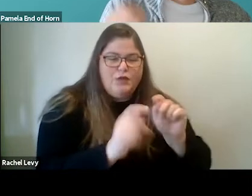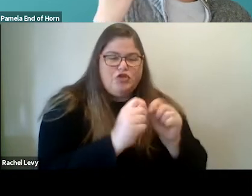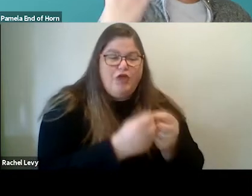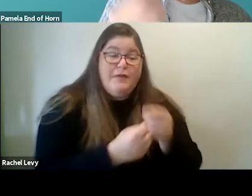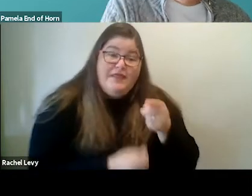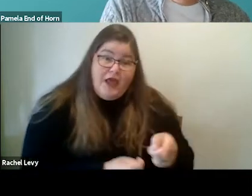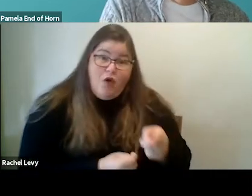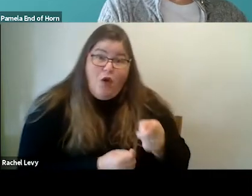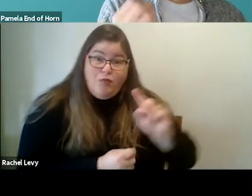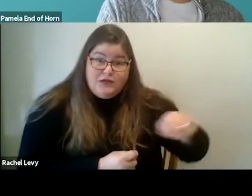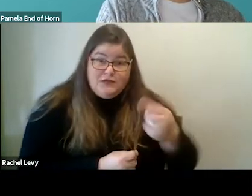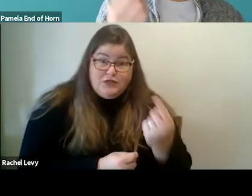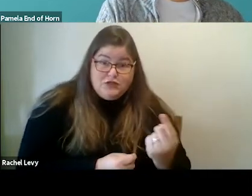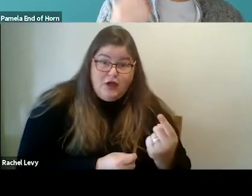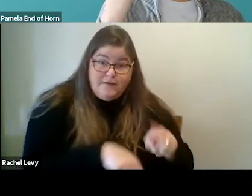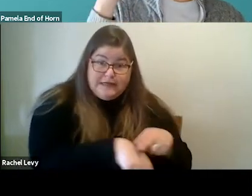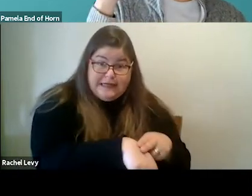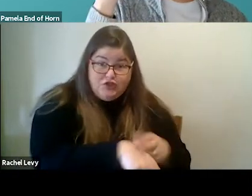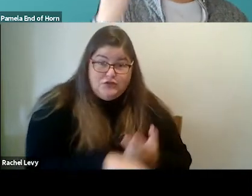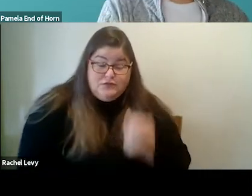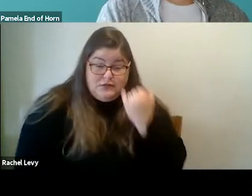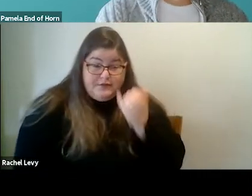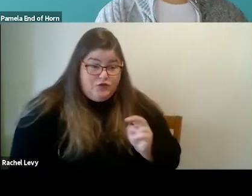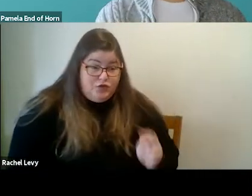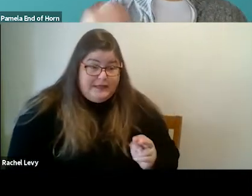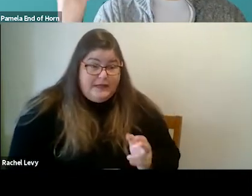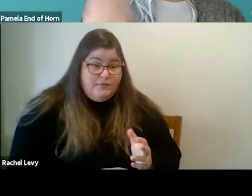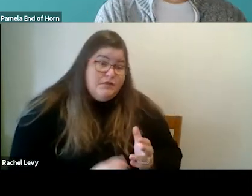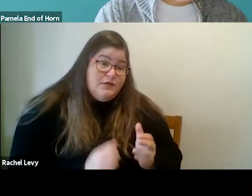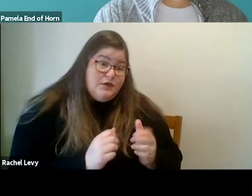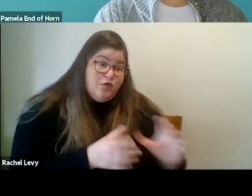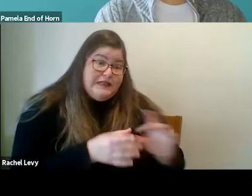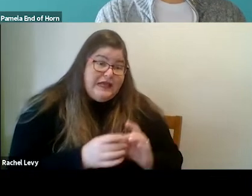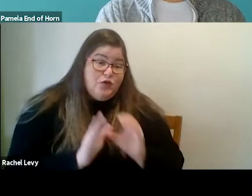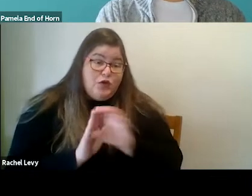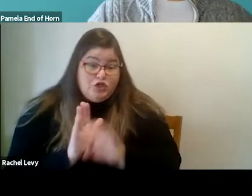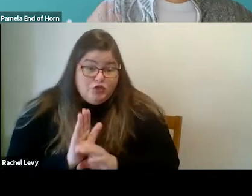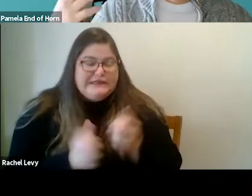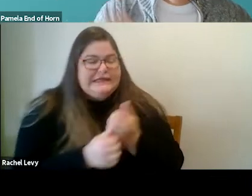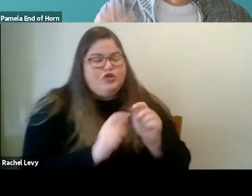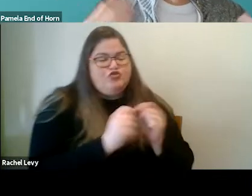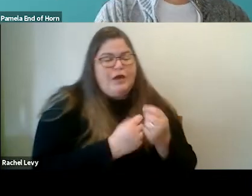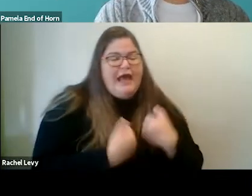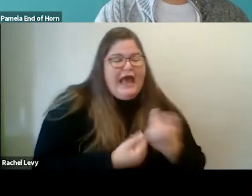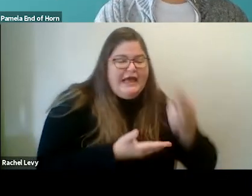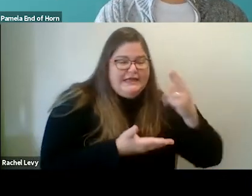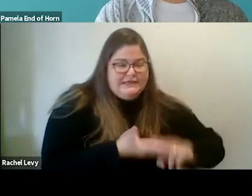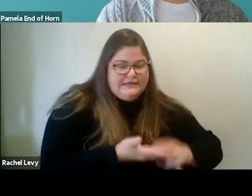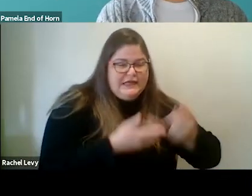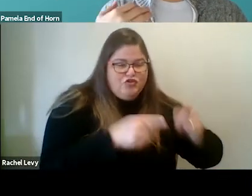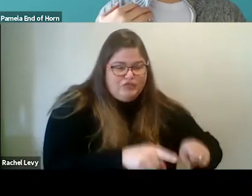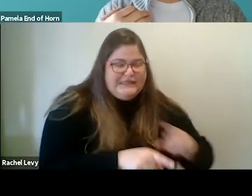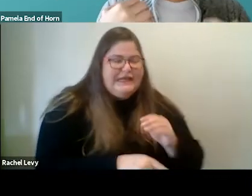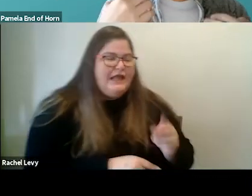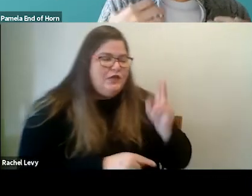nations when you look at them from the perspective of the Constitution. Each tribe has a treaty, and as such, the U.S. government